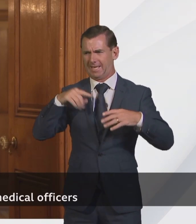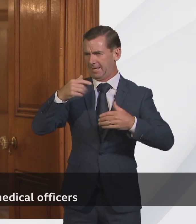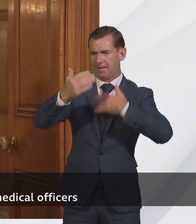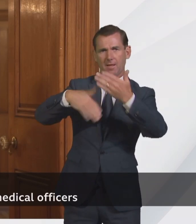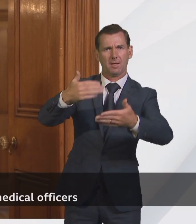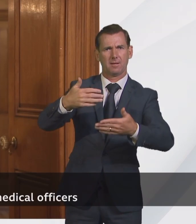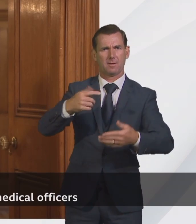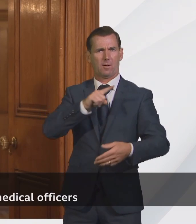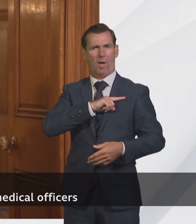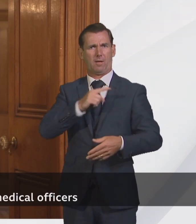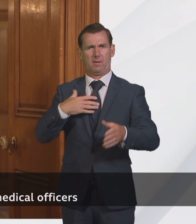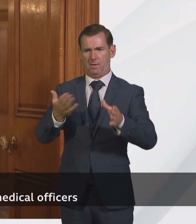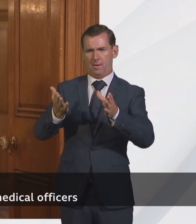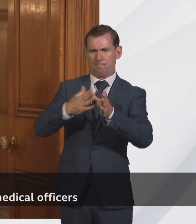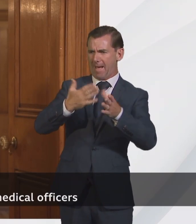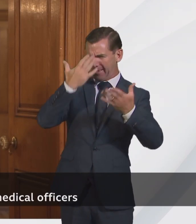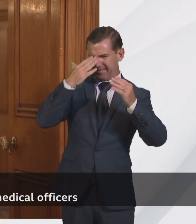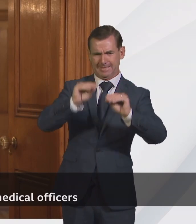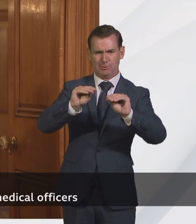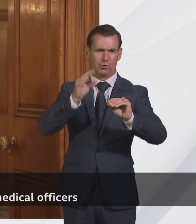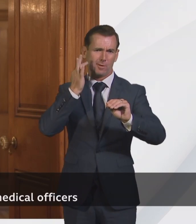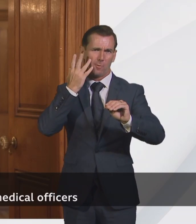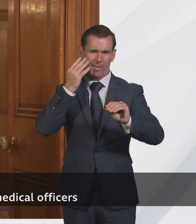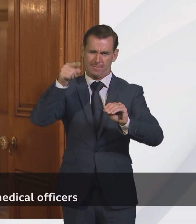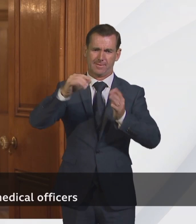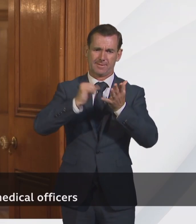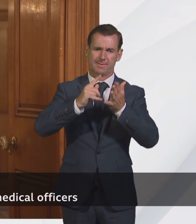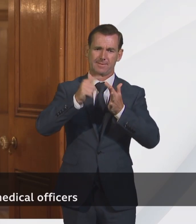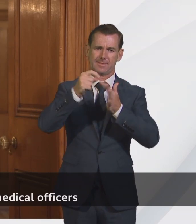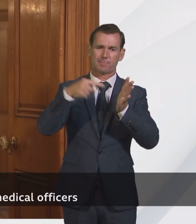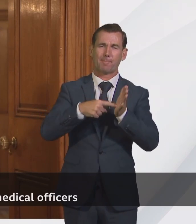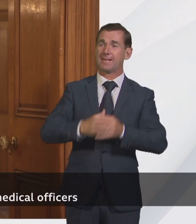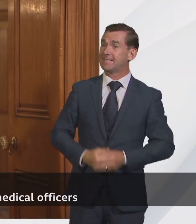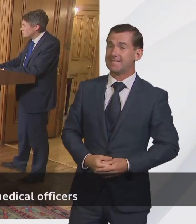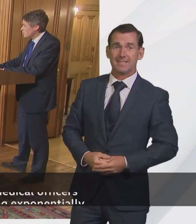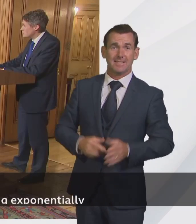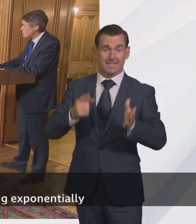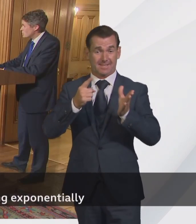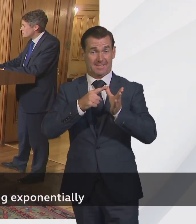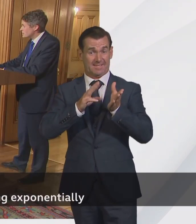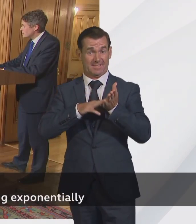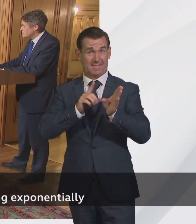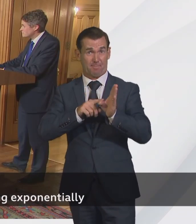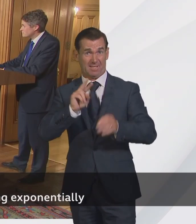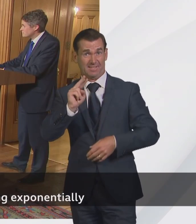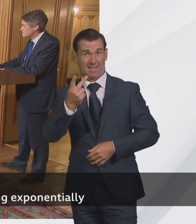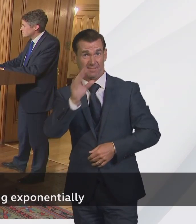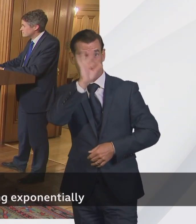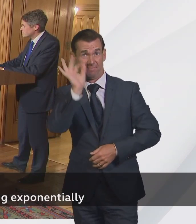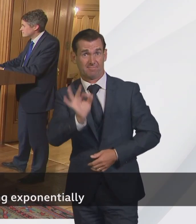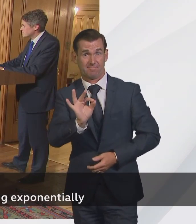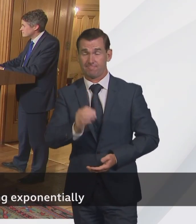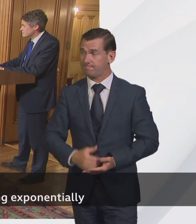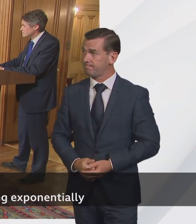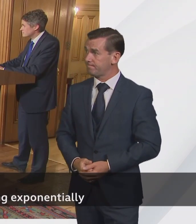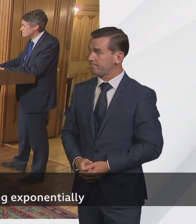catch-up plan, COVID catch-up plan. So it's a big investment of an awful lot of money. One of those